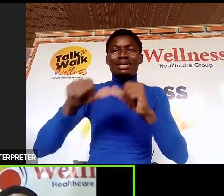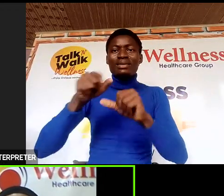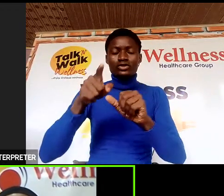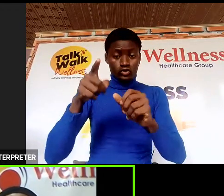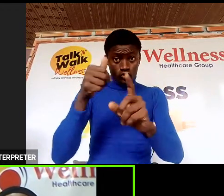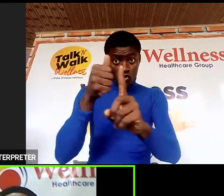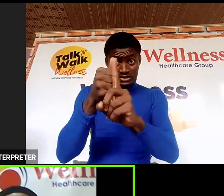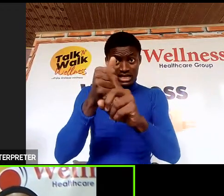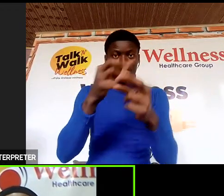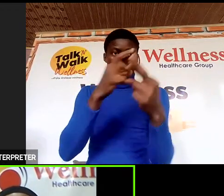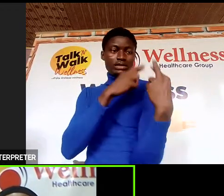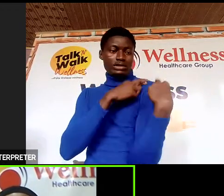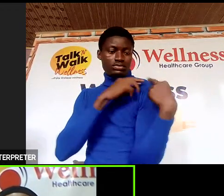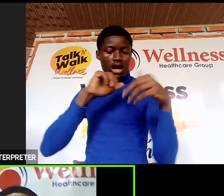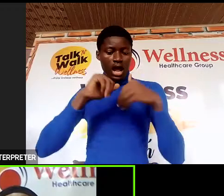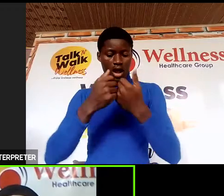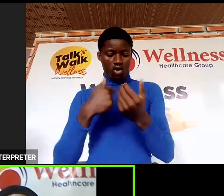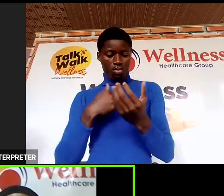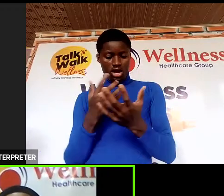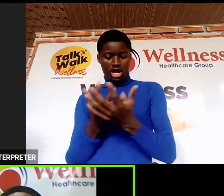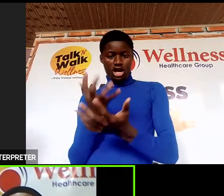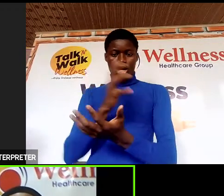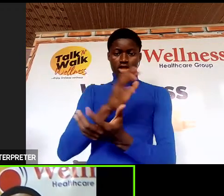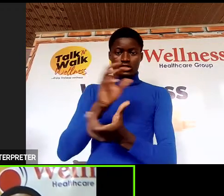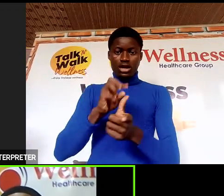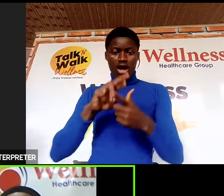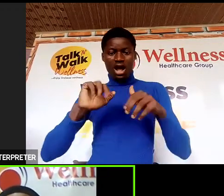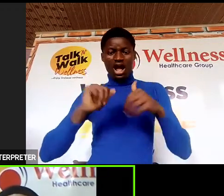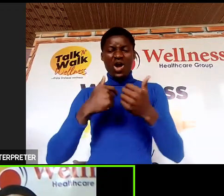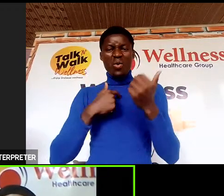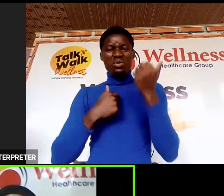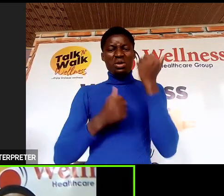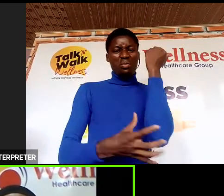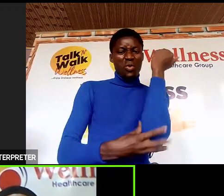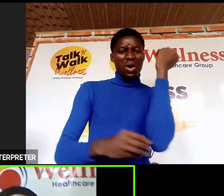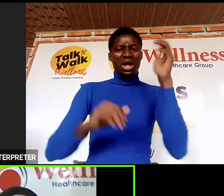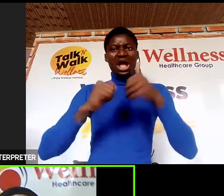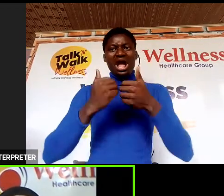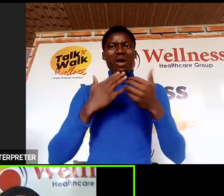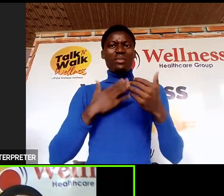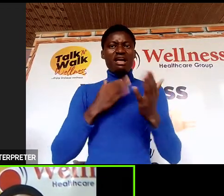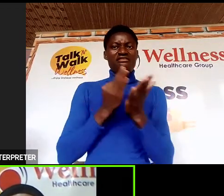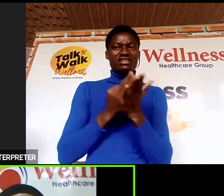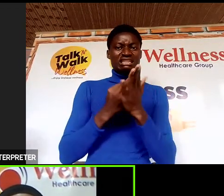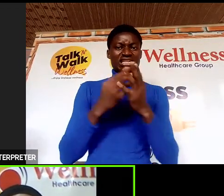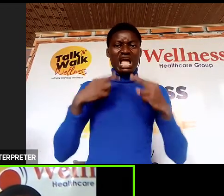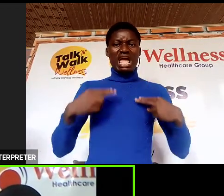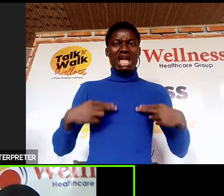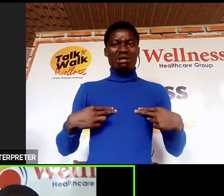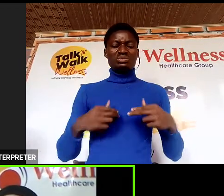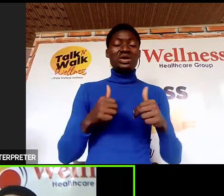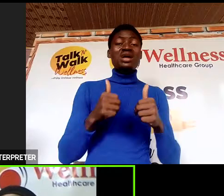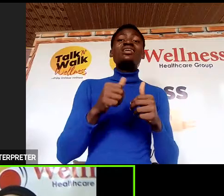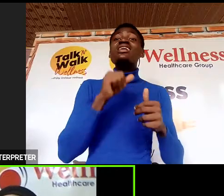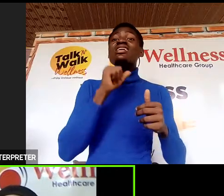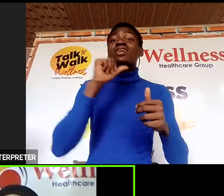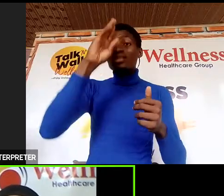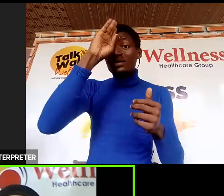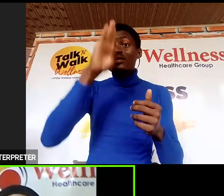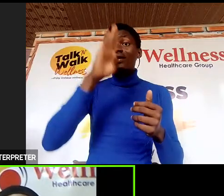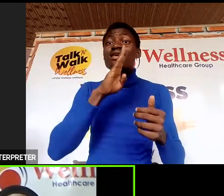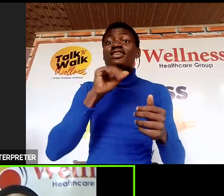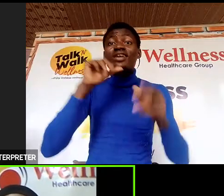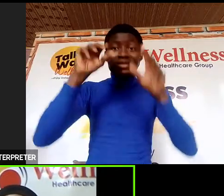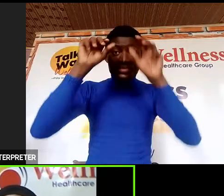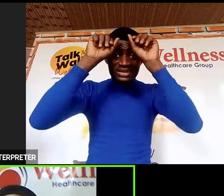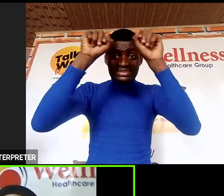health. It's not going to be Buhari. It's not going to be the environment. At the end of the day, you are on your own. And the most important